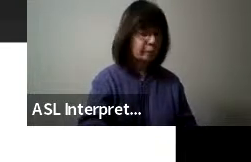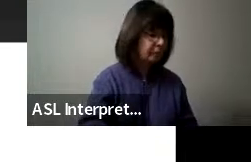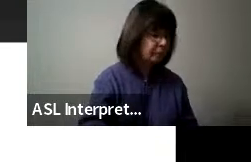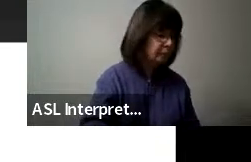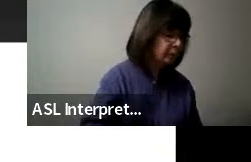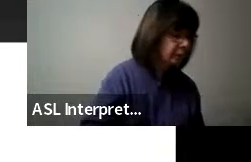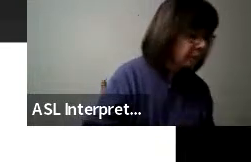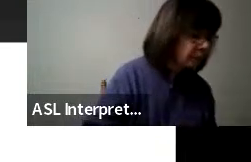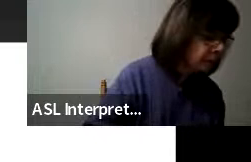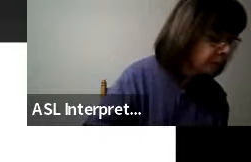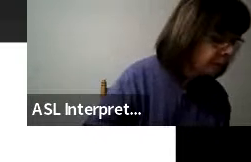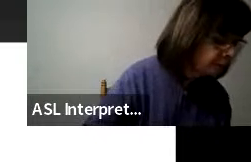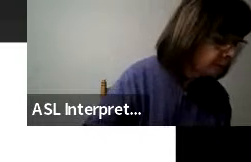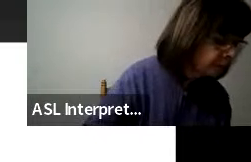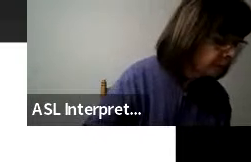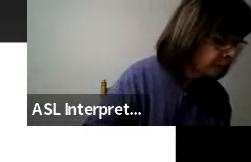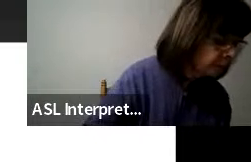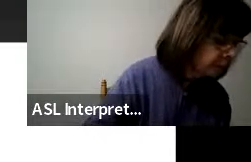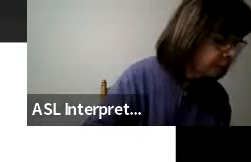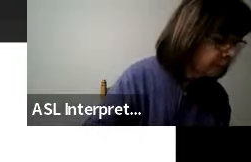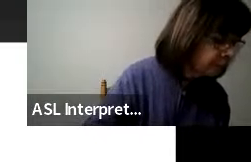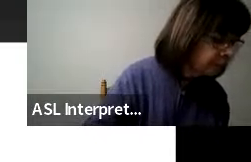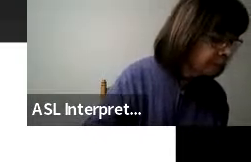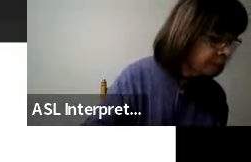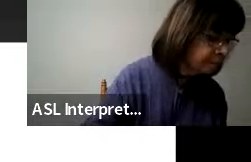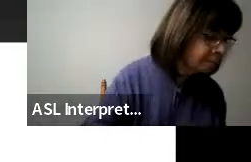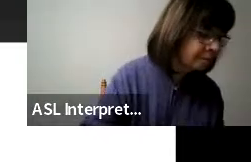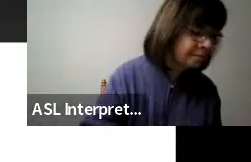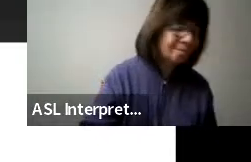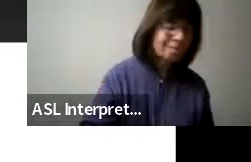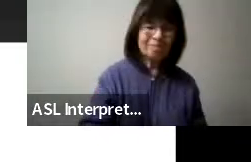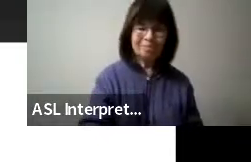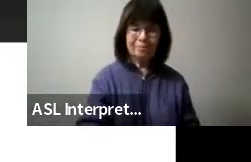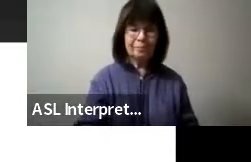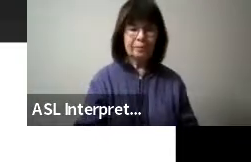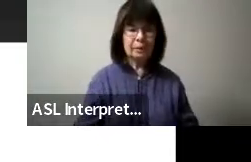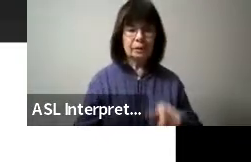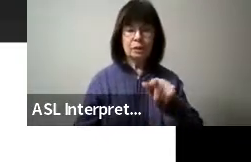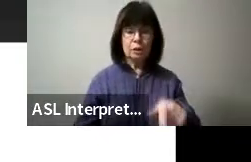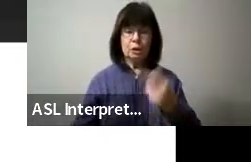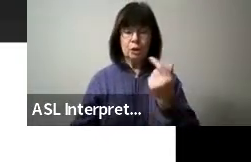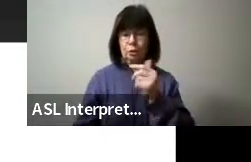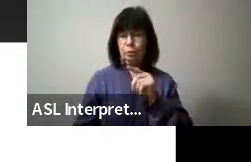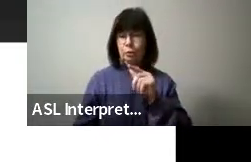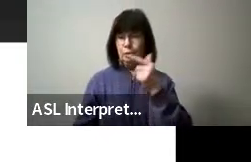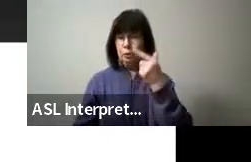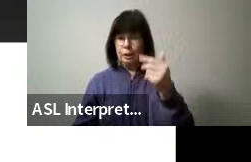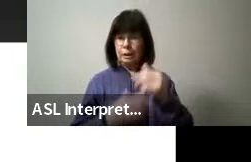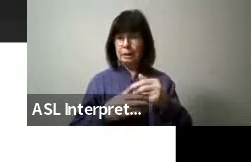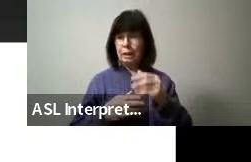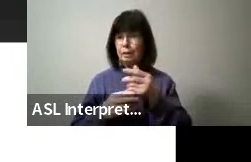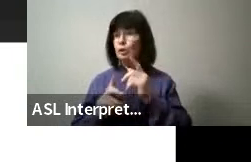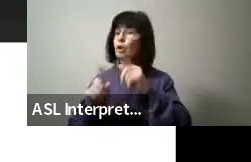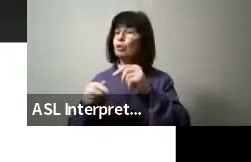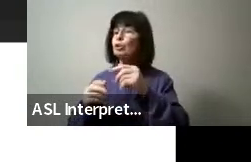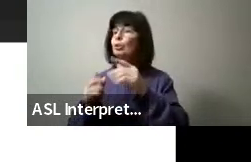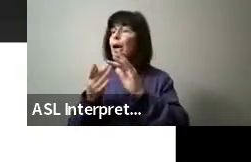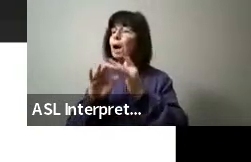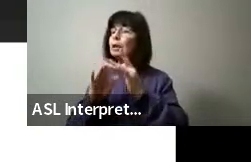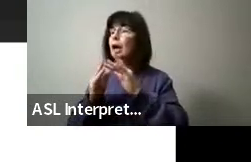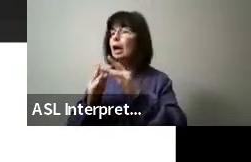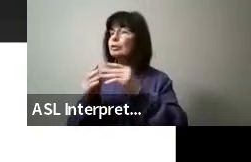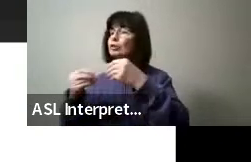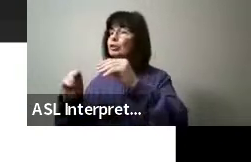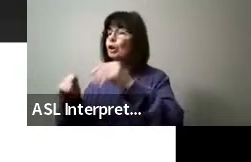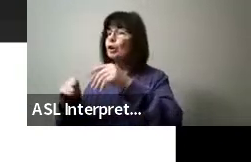ever gone to an online store, you look at some shoes and then you go to another website and there